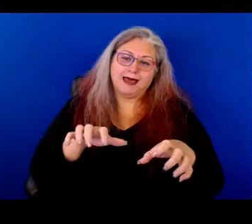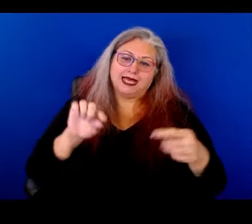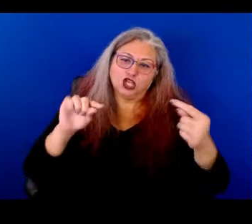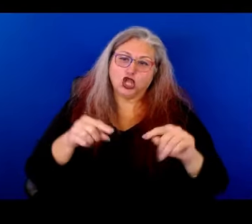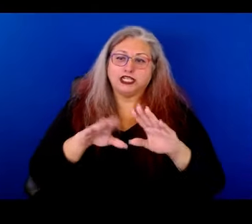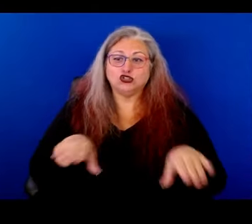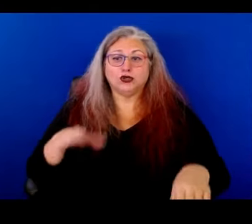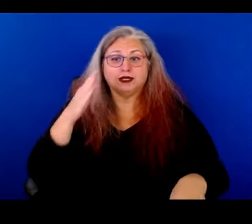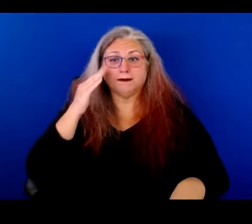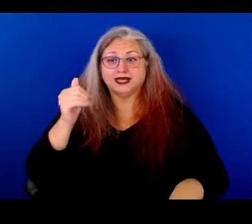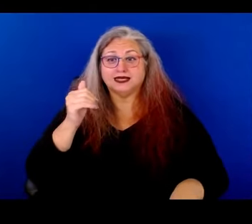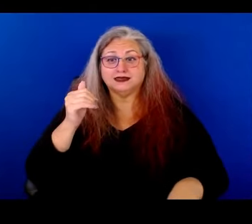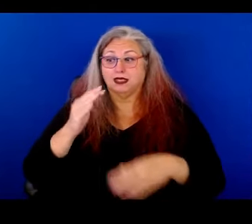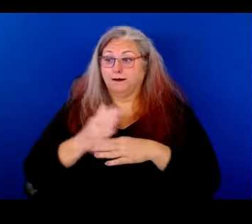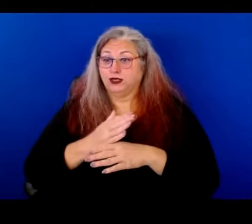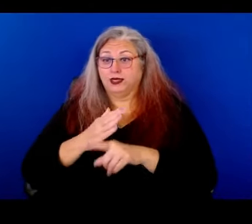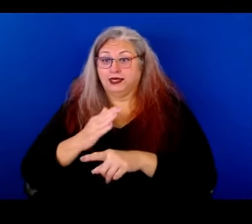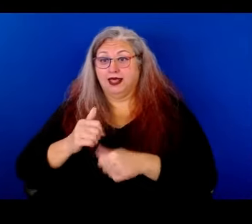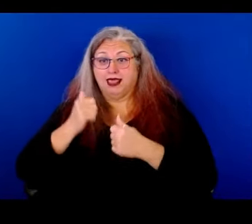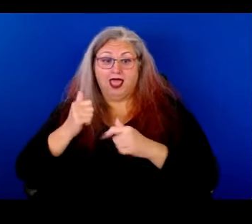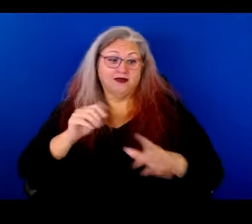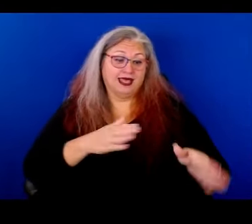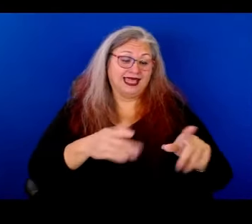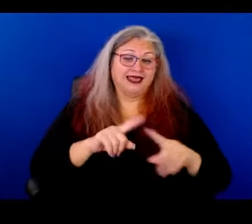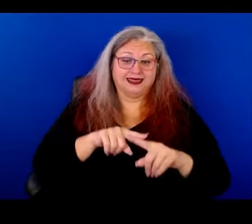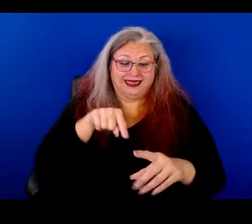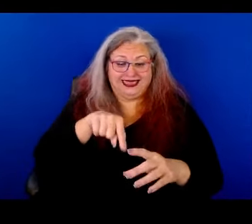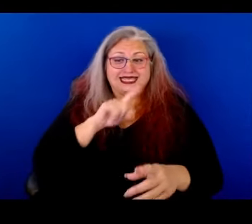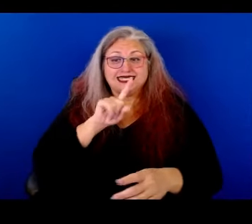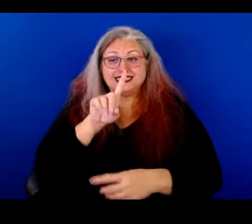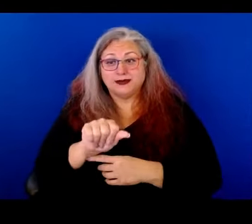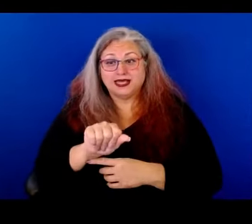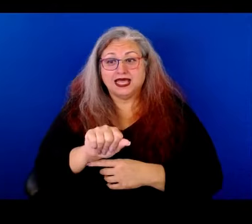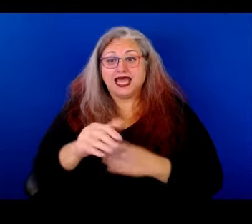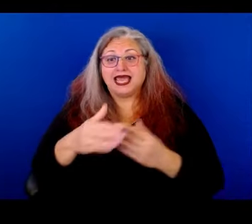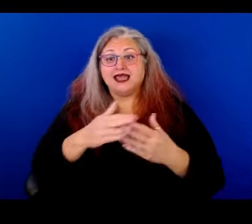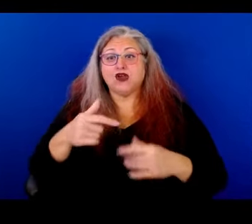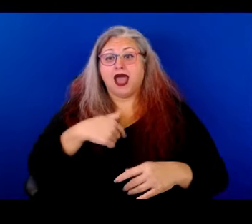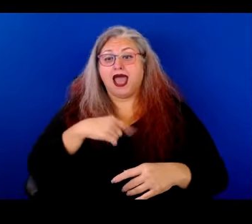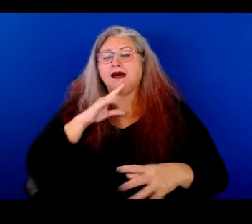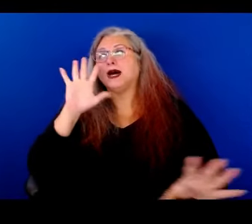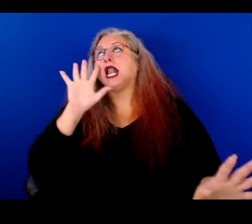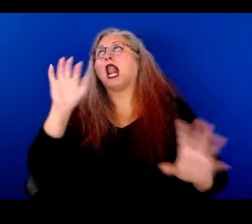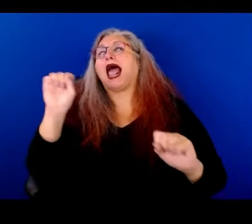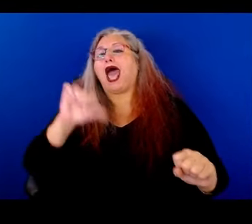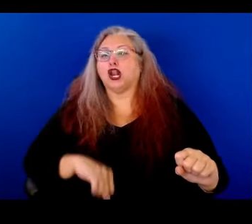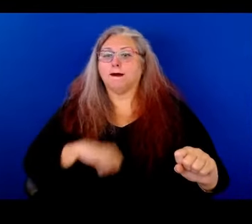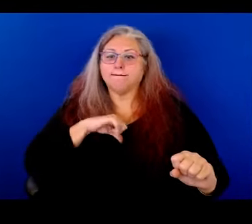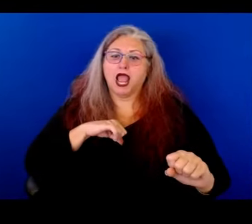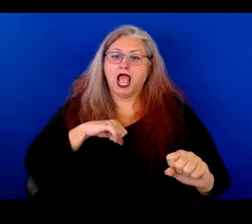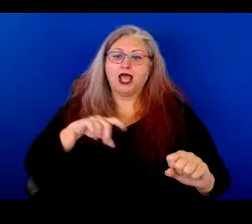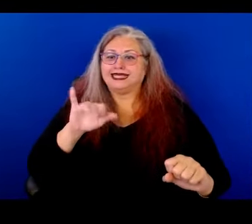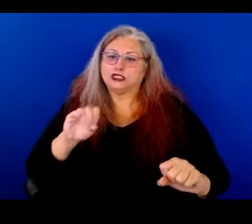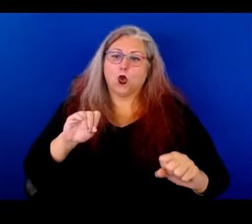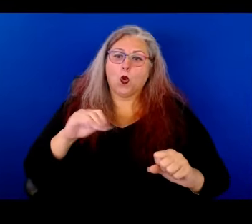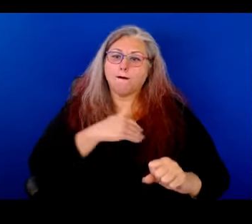disabling children. Yes. Because between life and death is disability. And while I am a loud, proud disco member